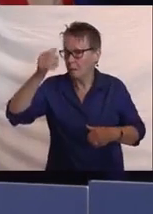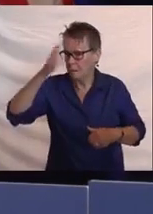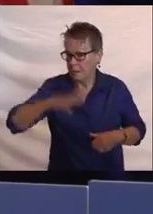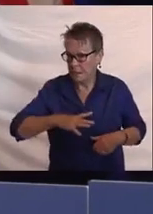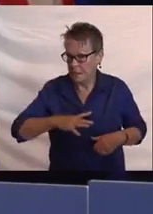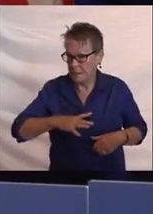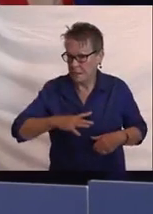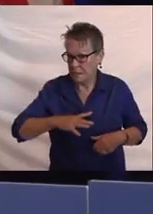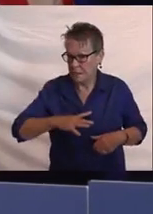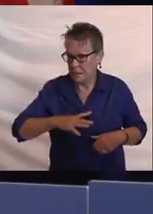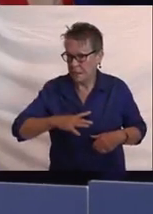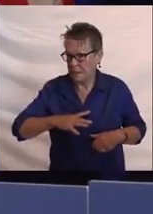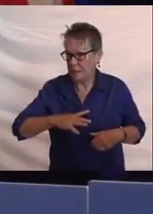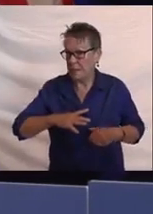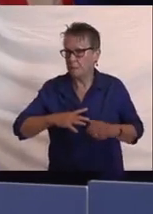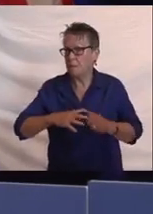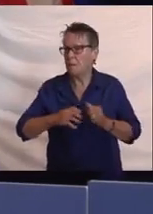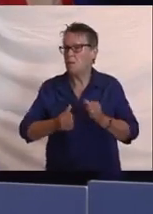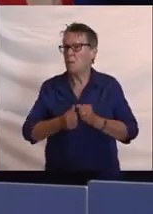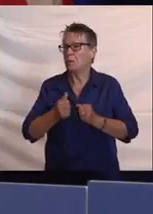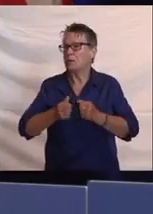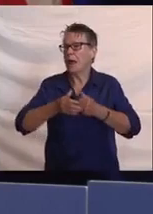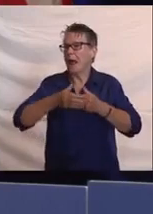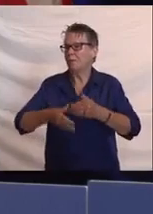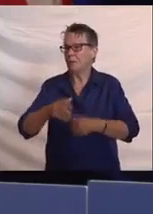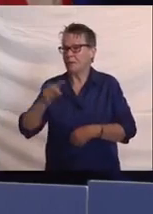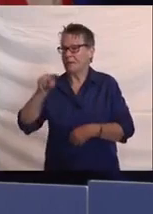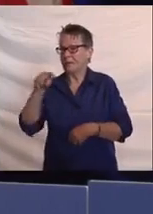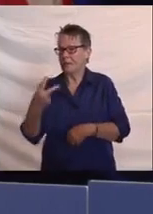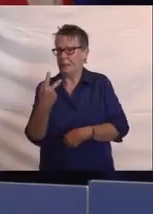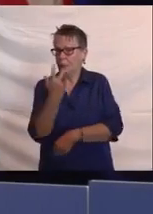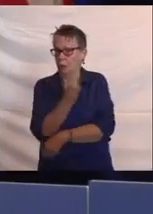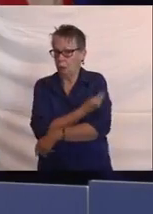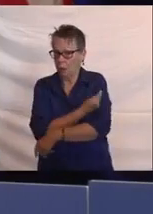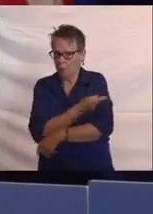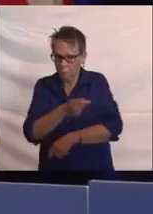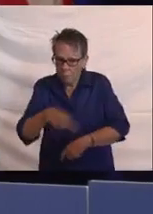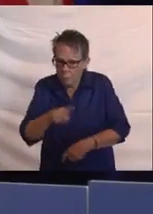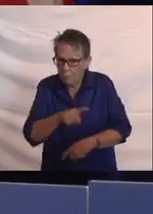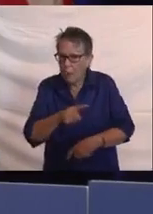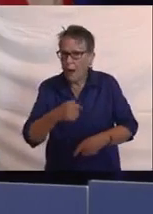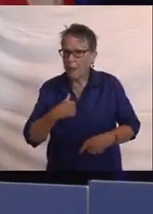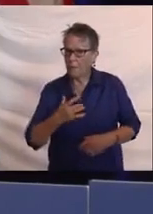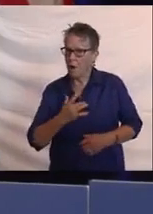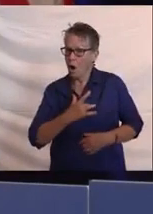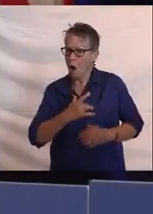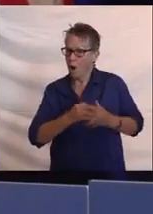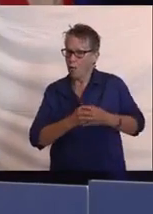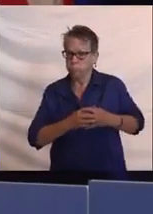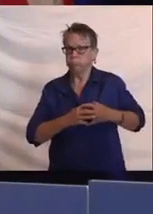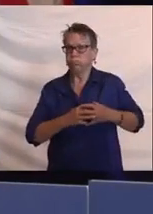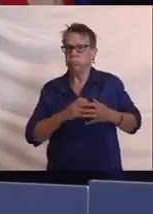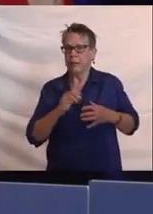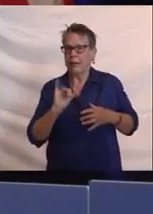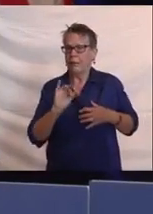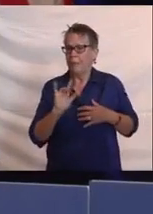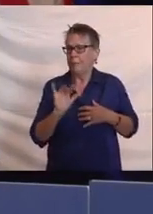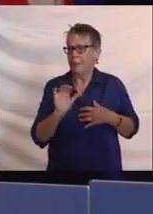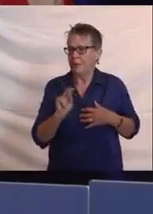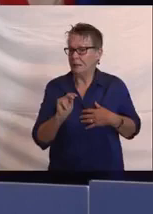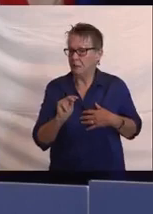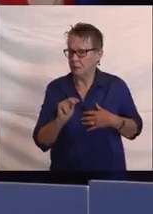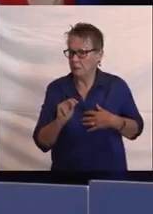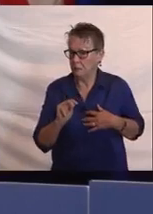is there enough data to support whether or not it's safe for looking at that particular condition? So that's why our committees,